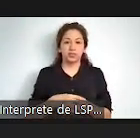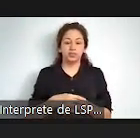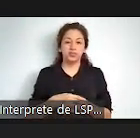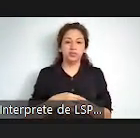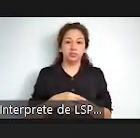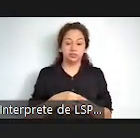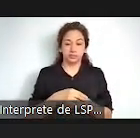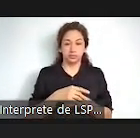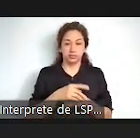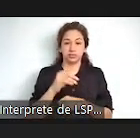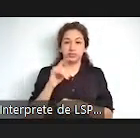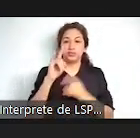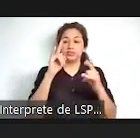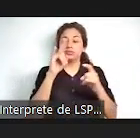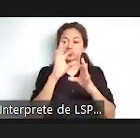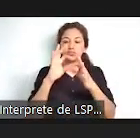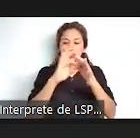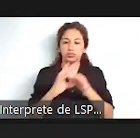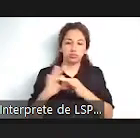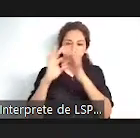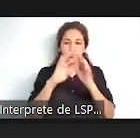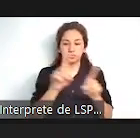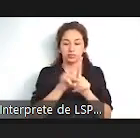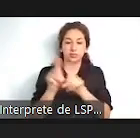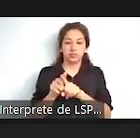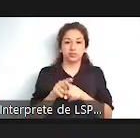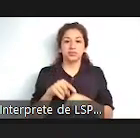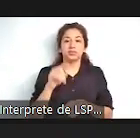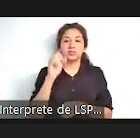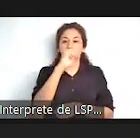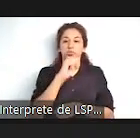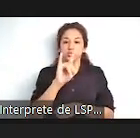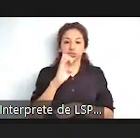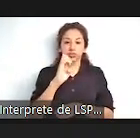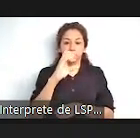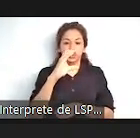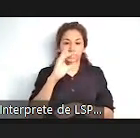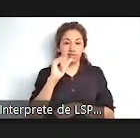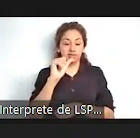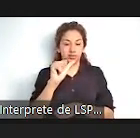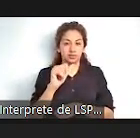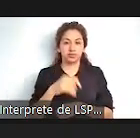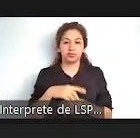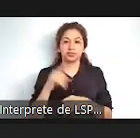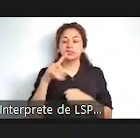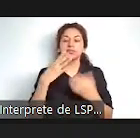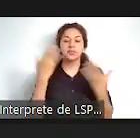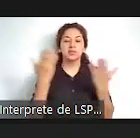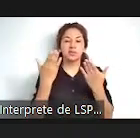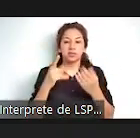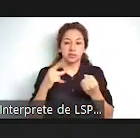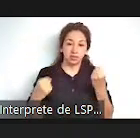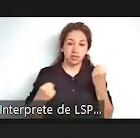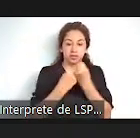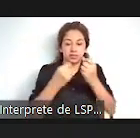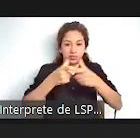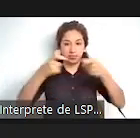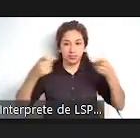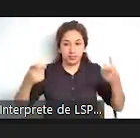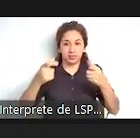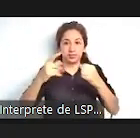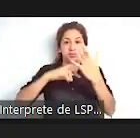the united kingdom sweden and switzerland who have provided an important support to the liberation